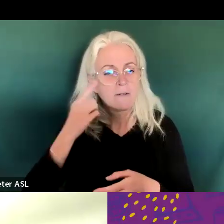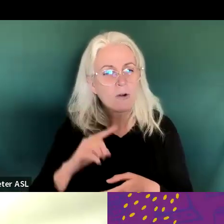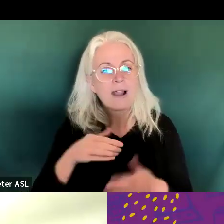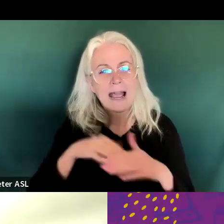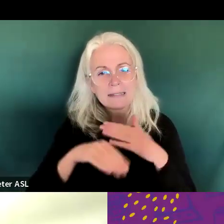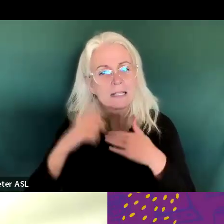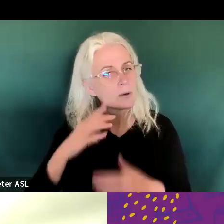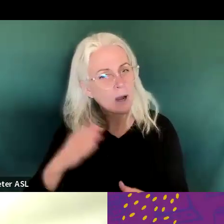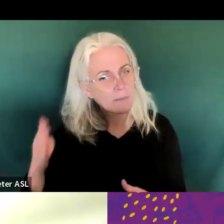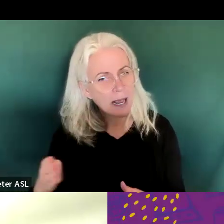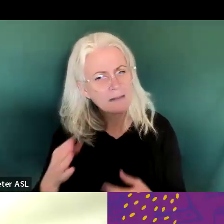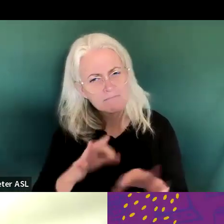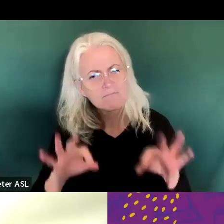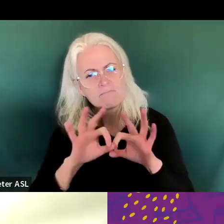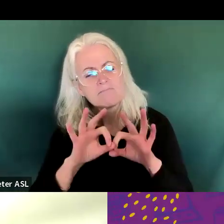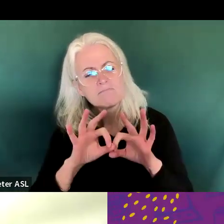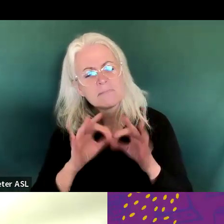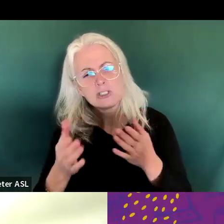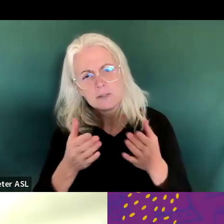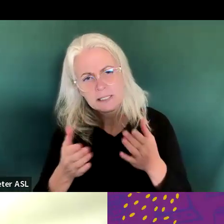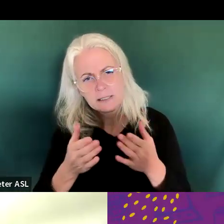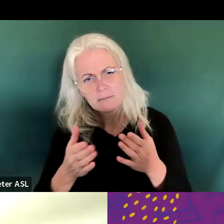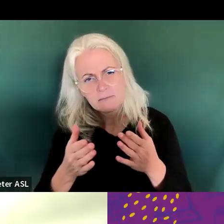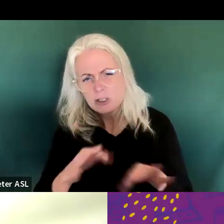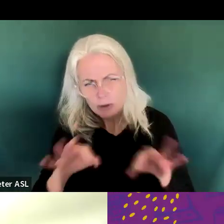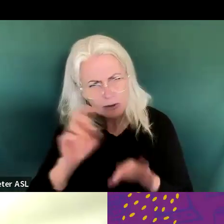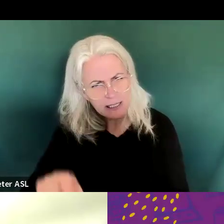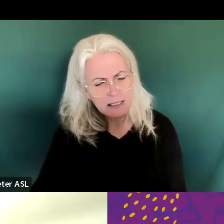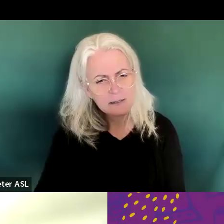broadband as a critical service, a critical